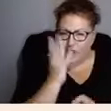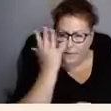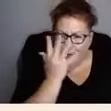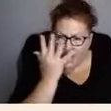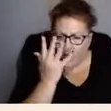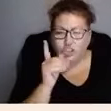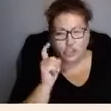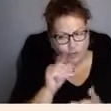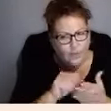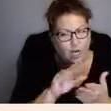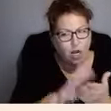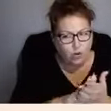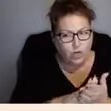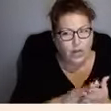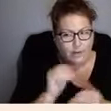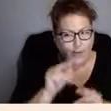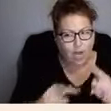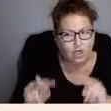monitored.